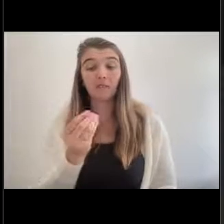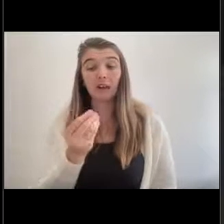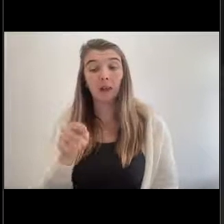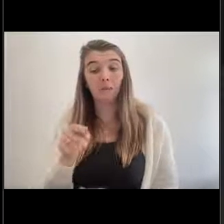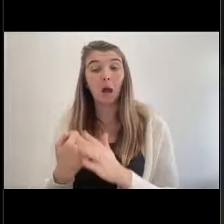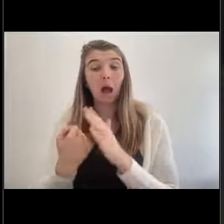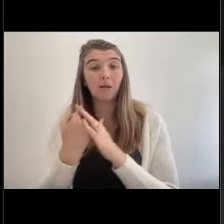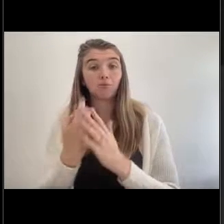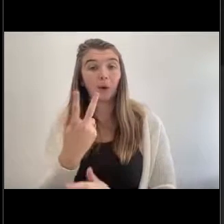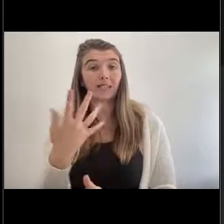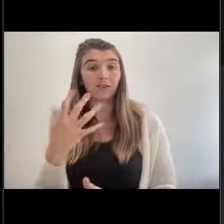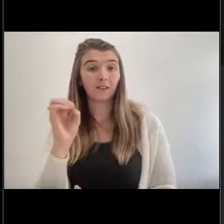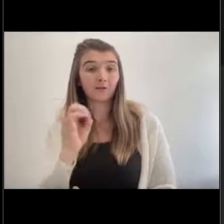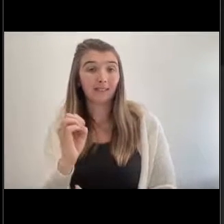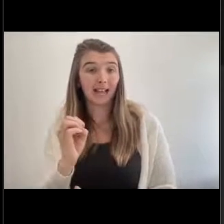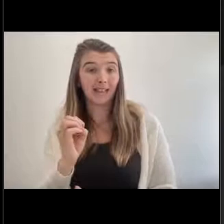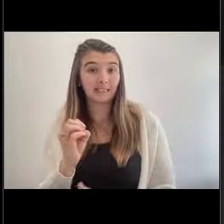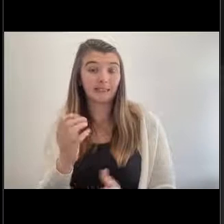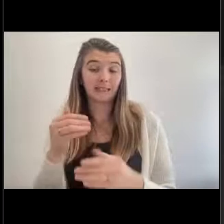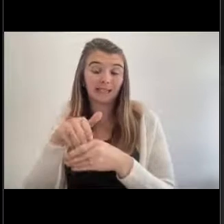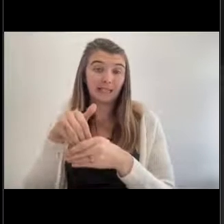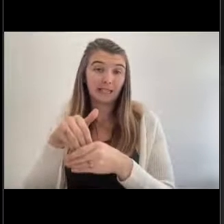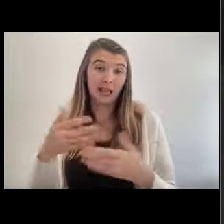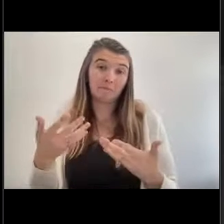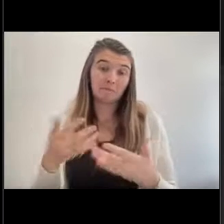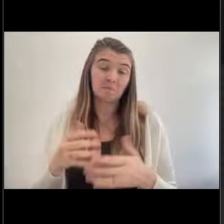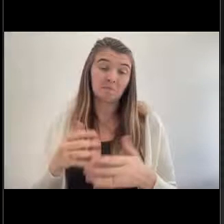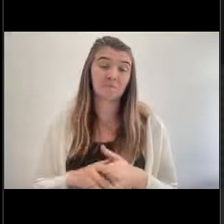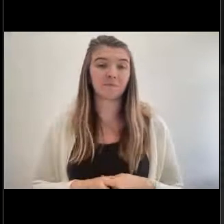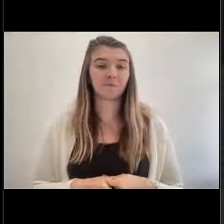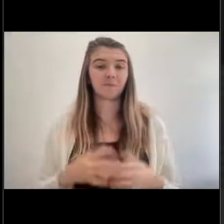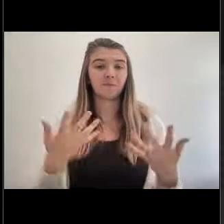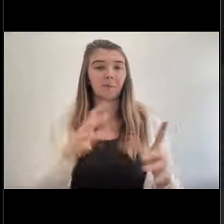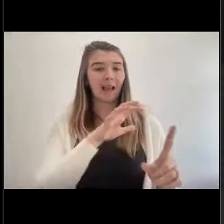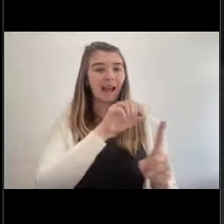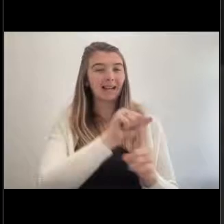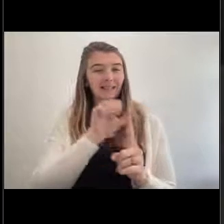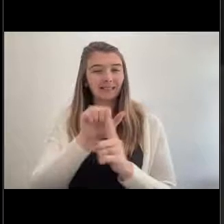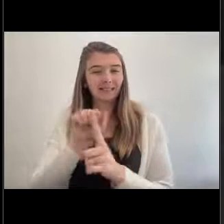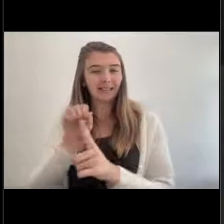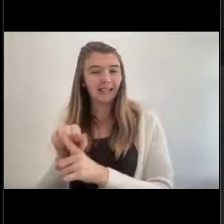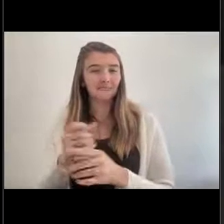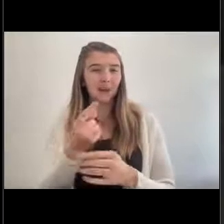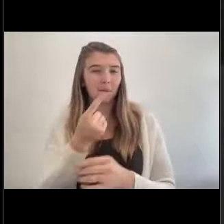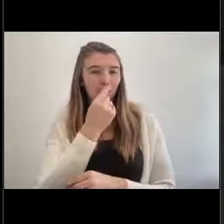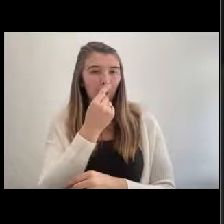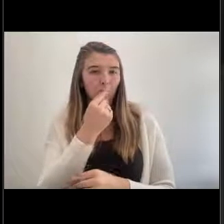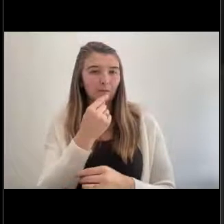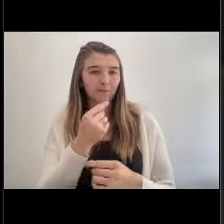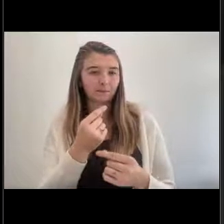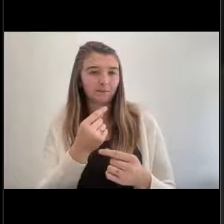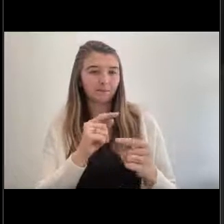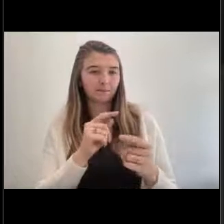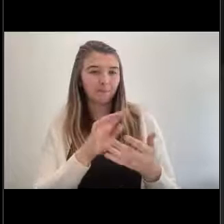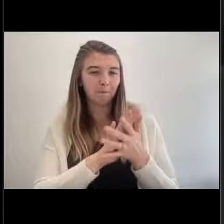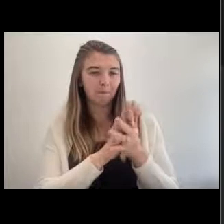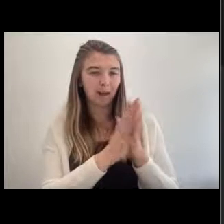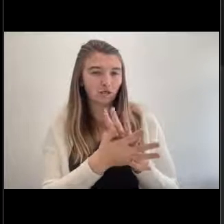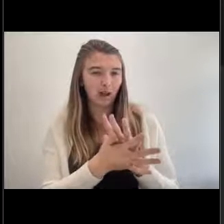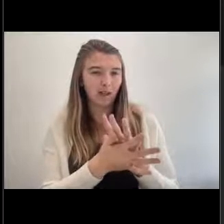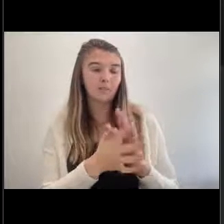community. So having identified some potentially degrading candidates and satisfying ourselves that they were present in plastosphere